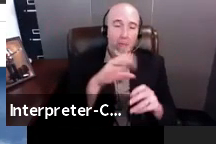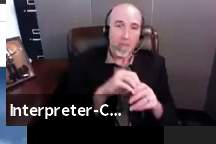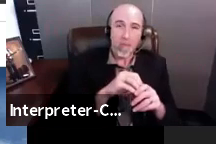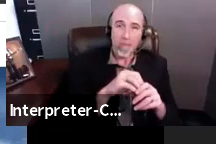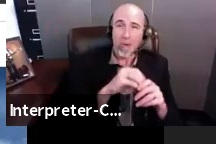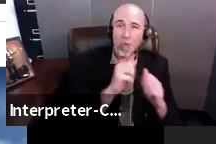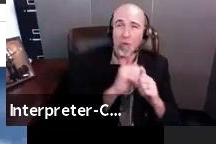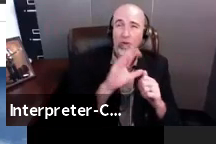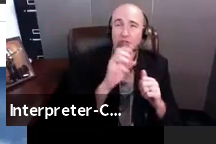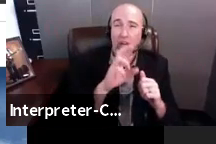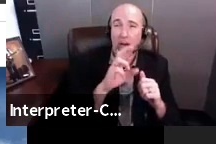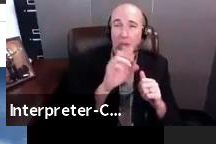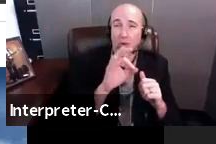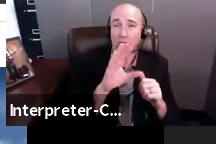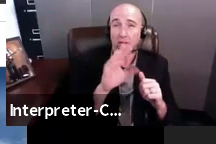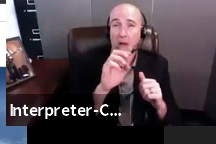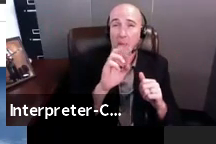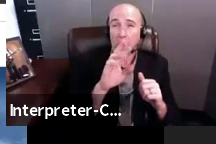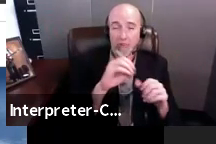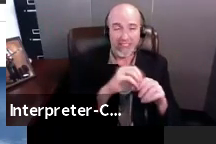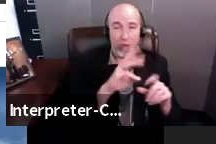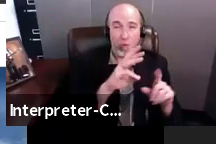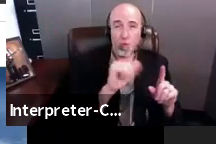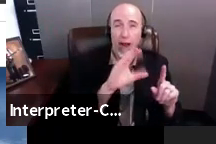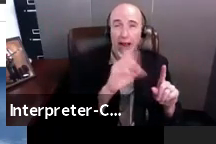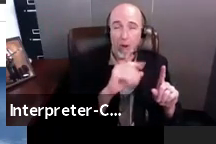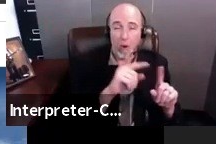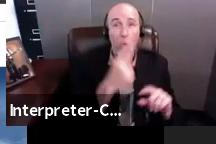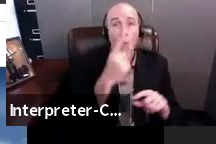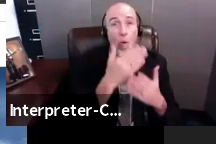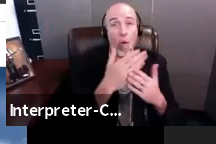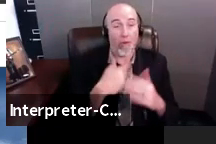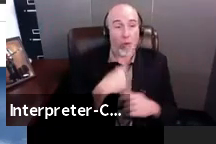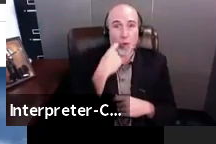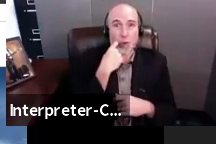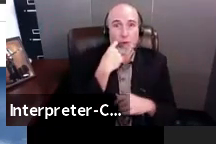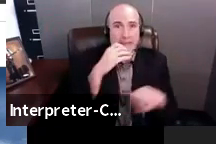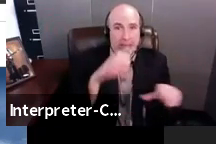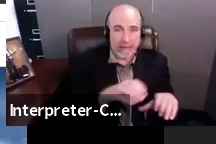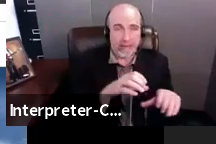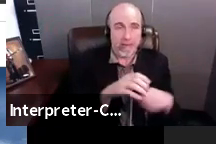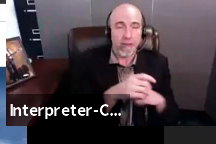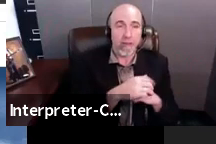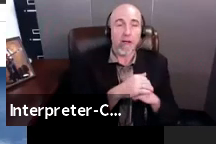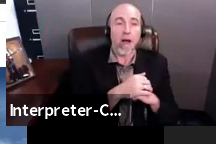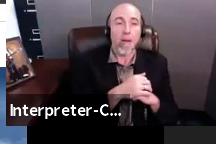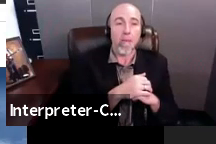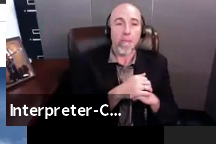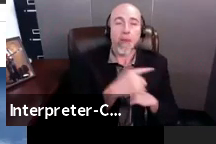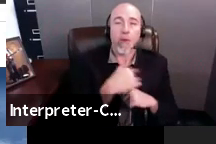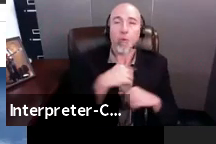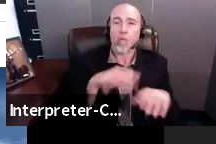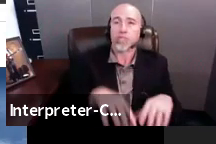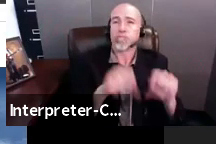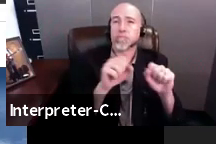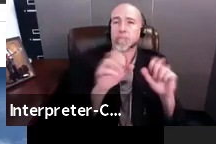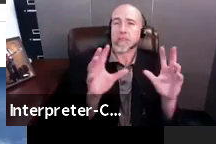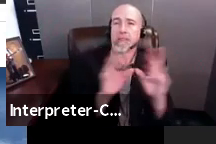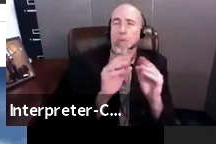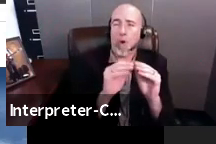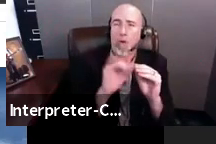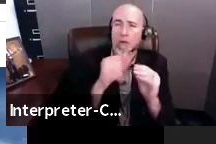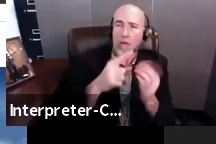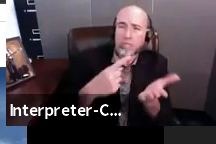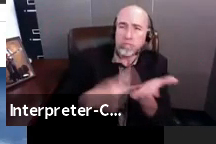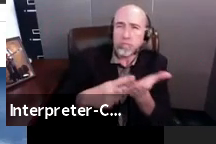board here in Waco. And one of the things we did here recently is we did a seminar that talked to